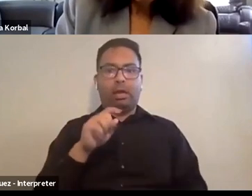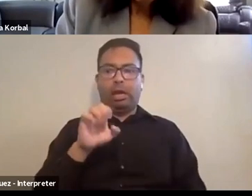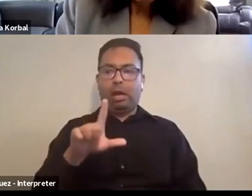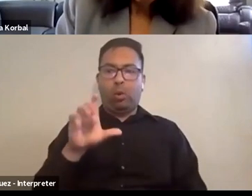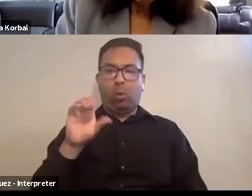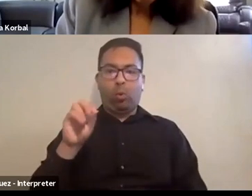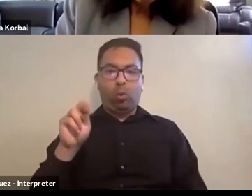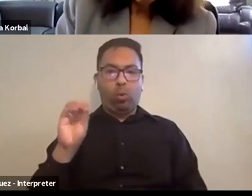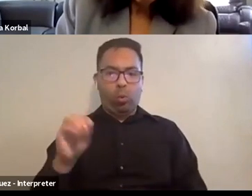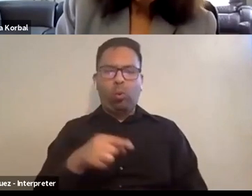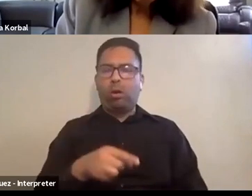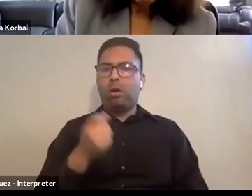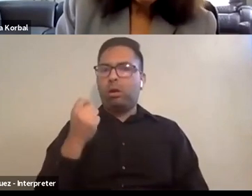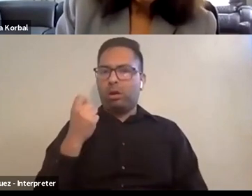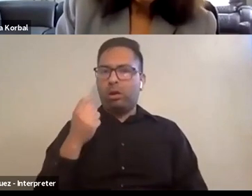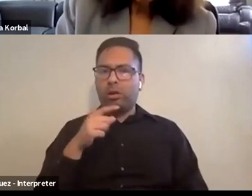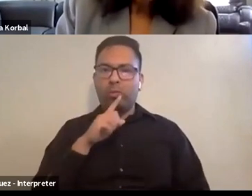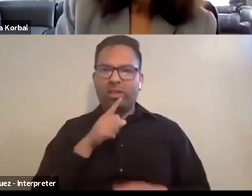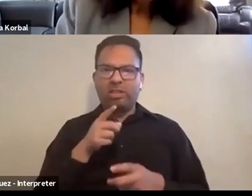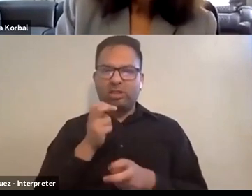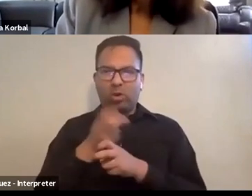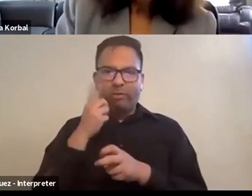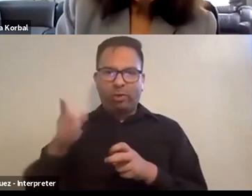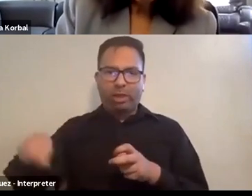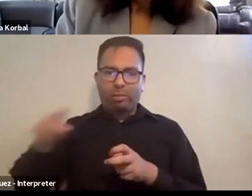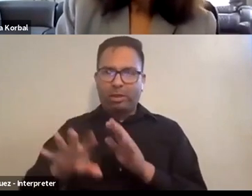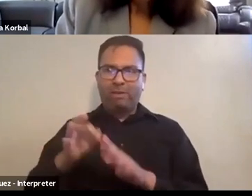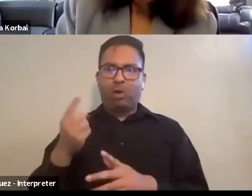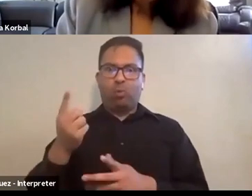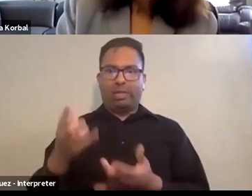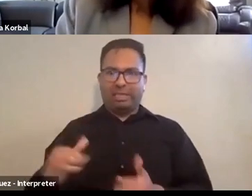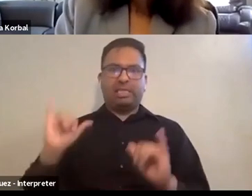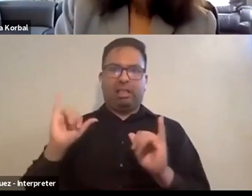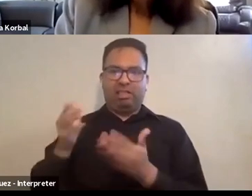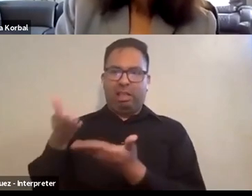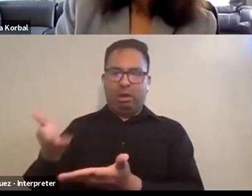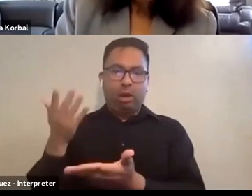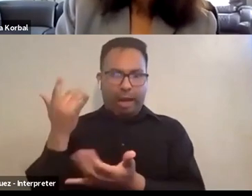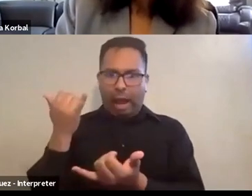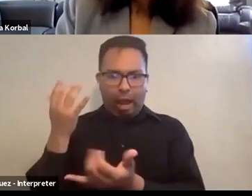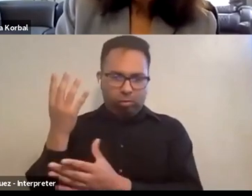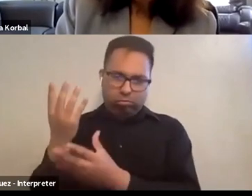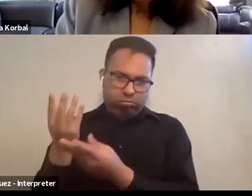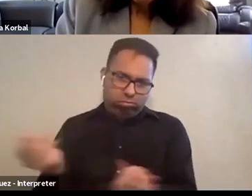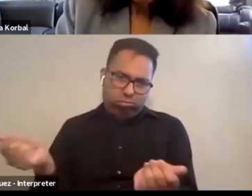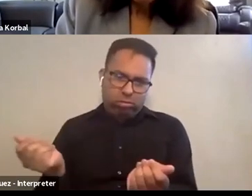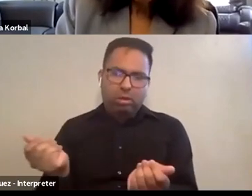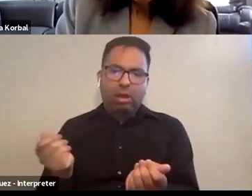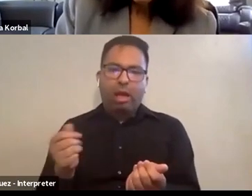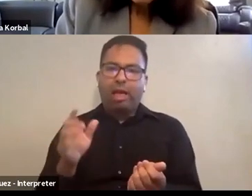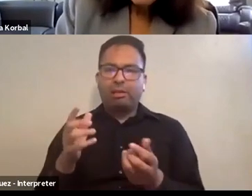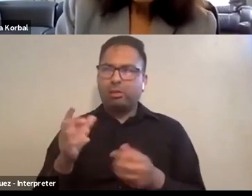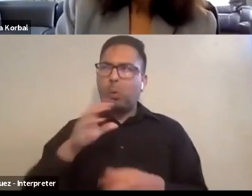it was hard for the filmmakers to find one that still existed because they're all gone, you know. And it was the old linotype